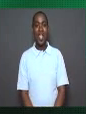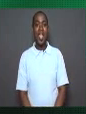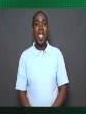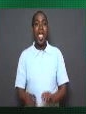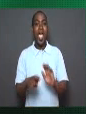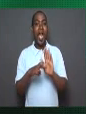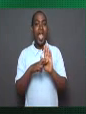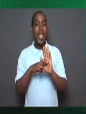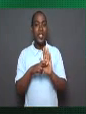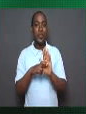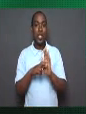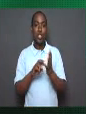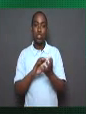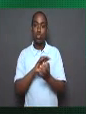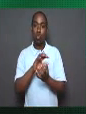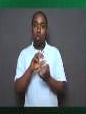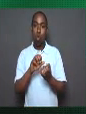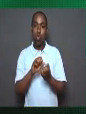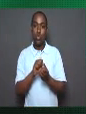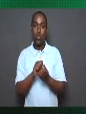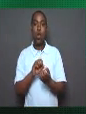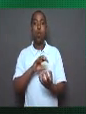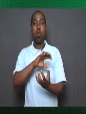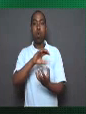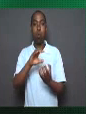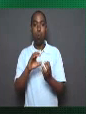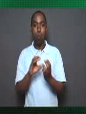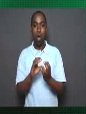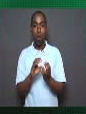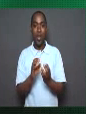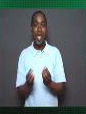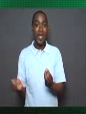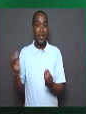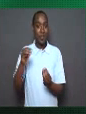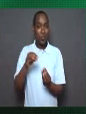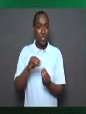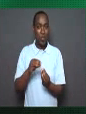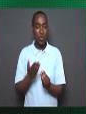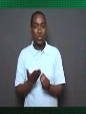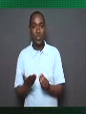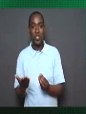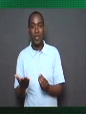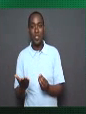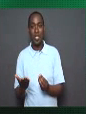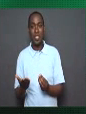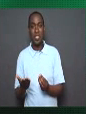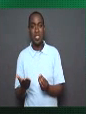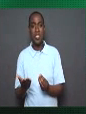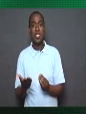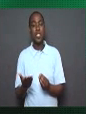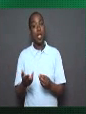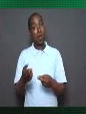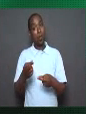A reagent is a solution or compound that is added to a substance